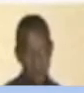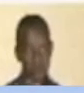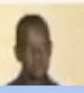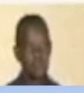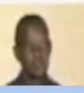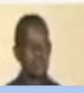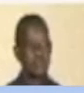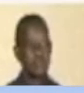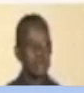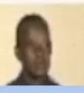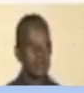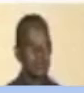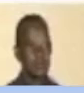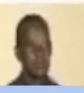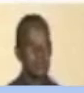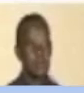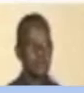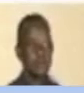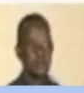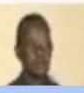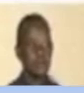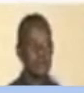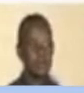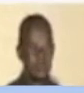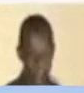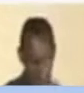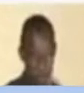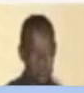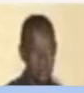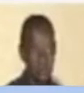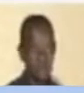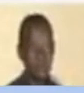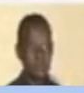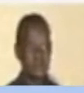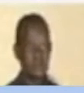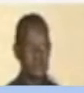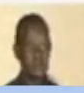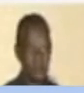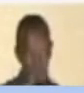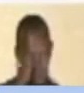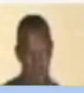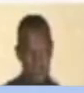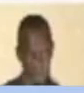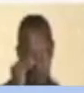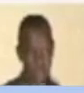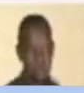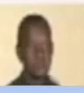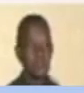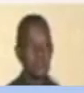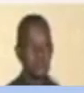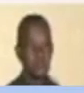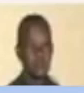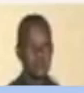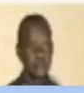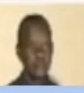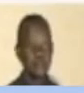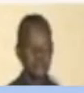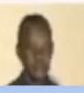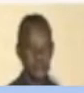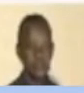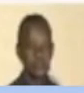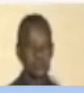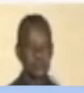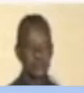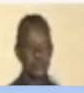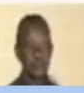your teachers, fellow learners, and peers, but you preserved it. We are now faced